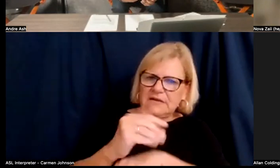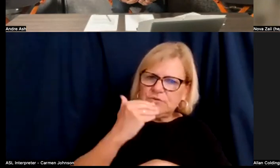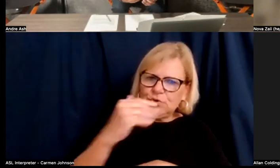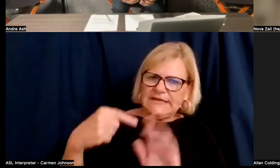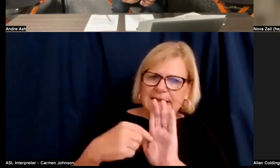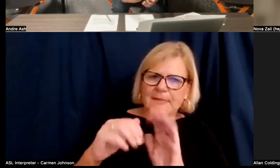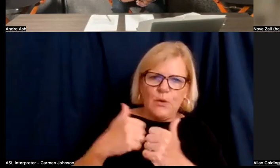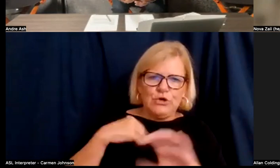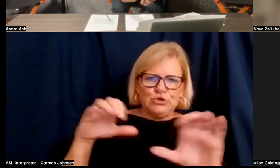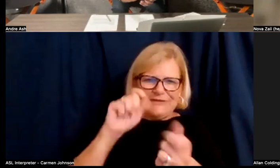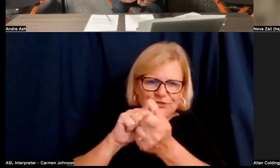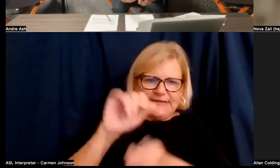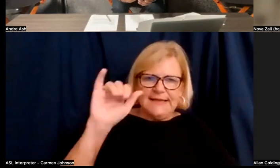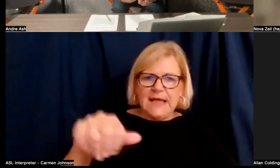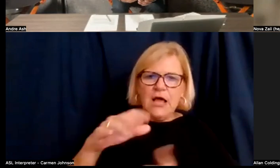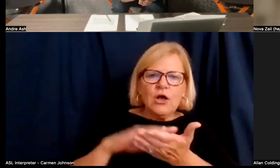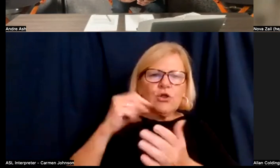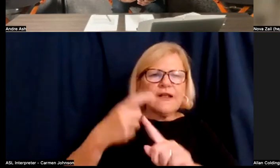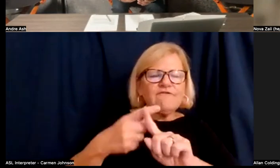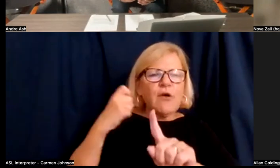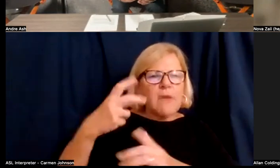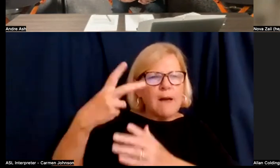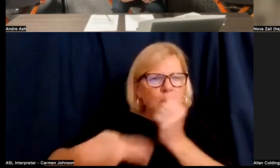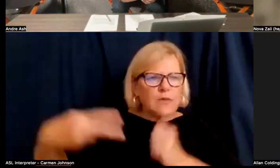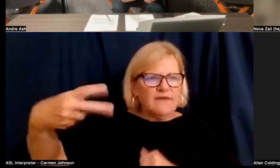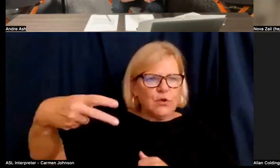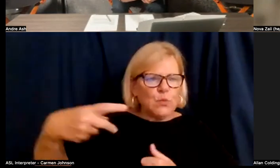of how we're doing just that, learning from one of the both of you